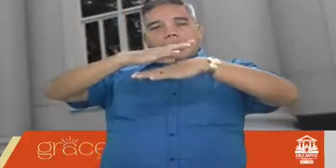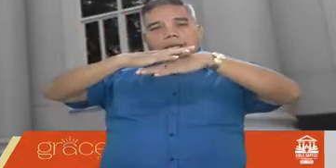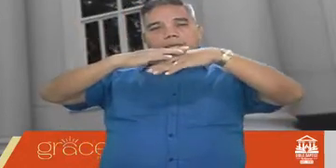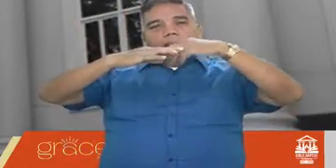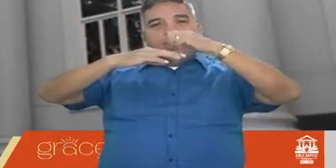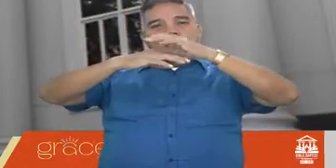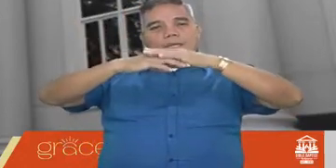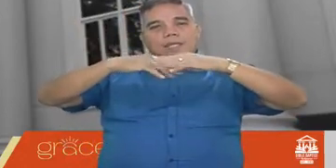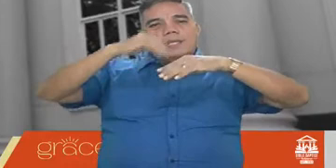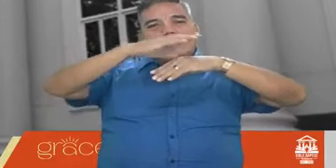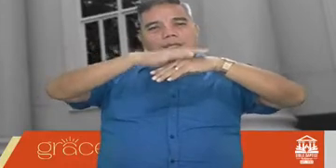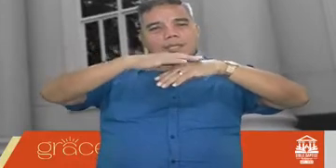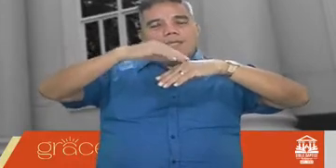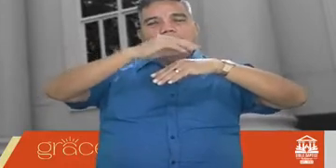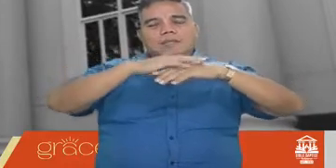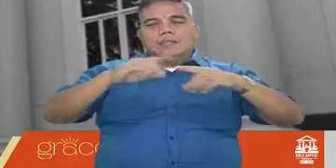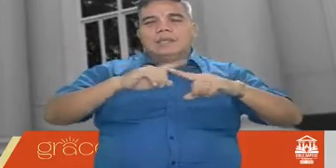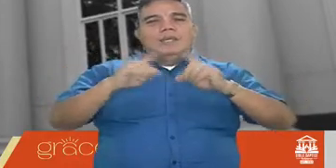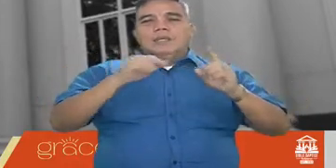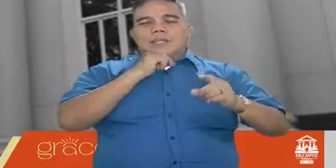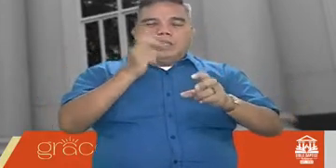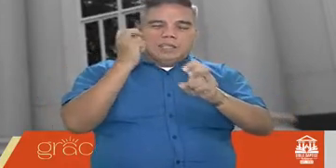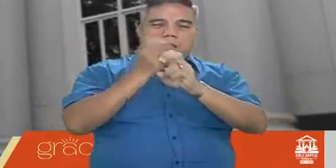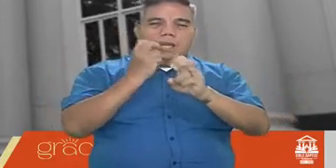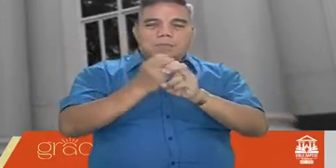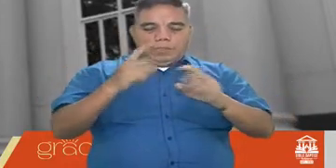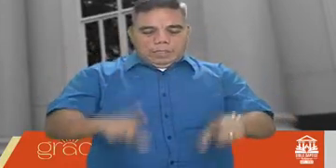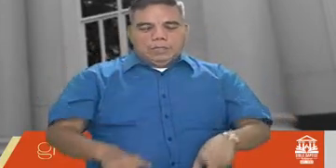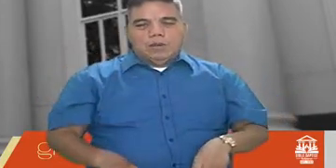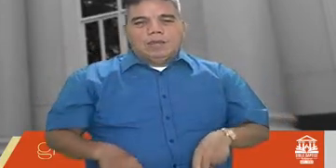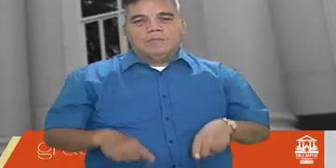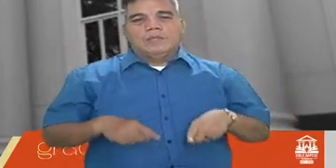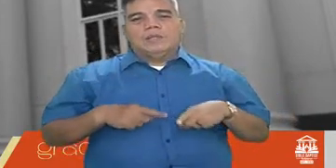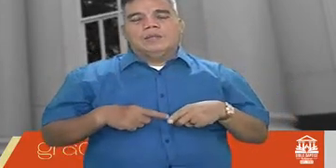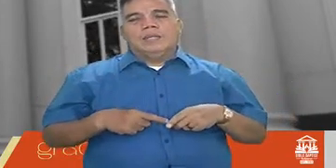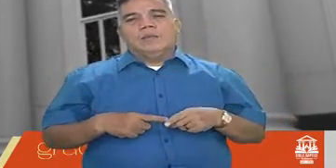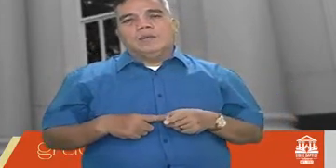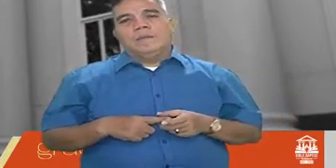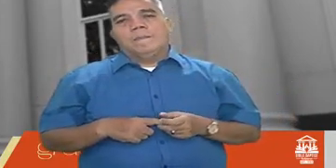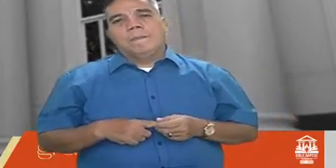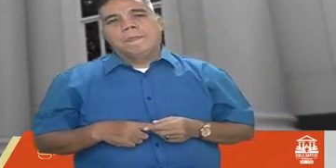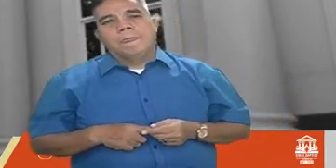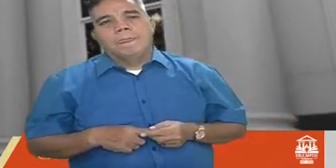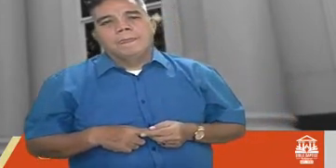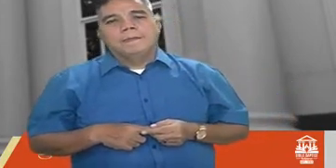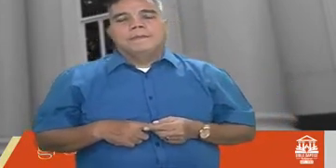magahinay o magadili na significant ang mga kalisdanan ining kalibutana.